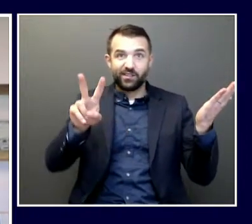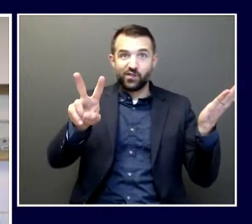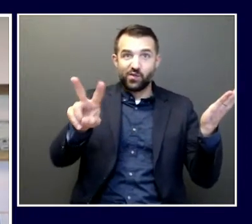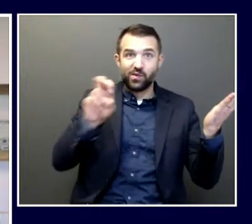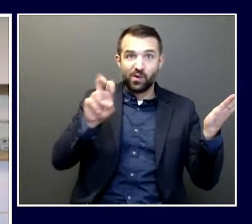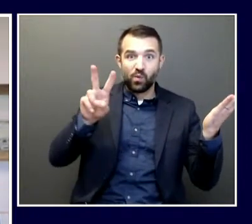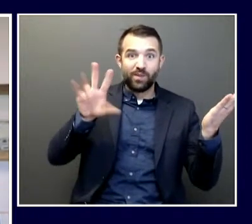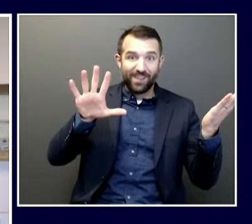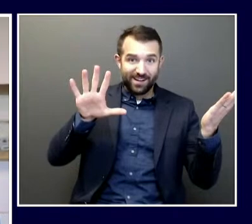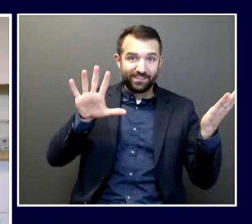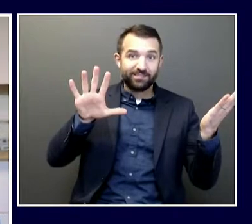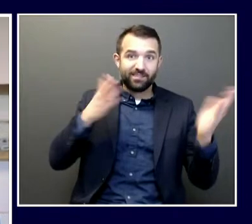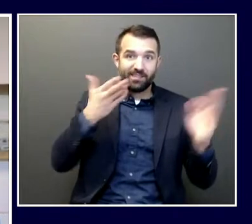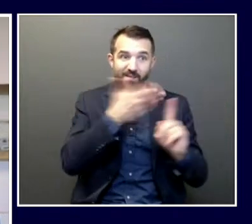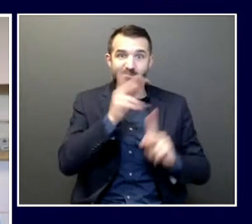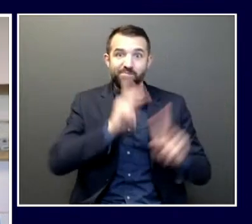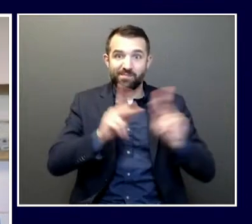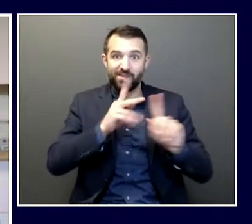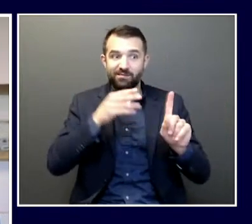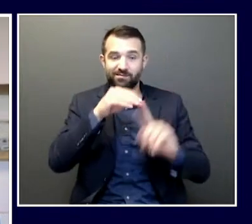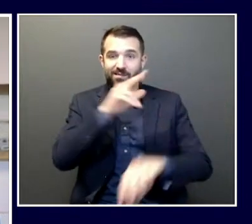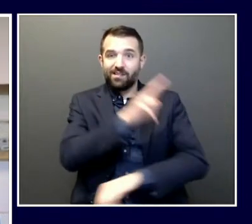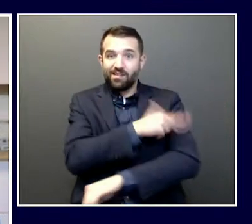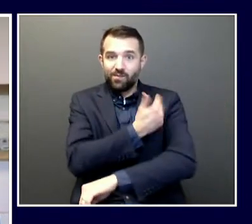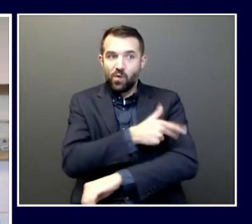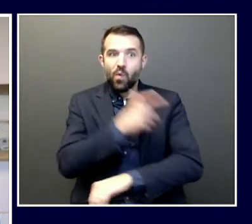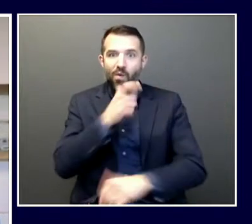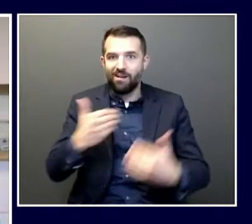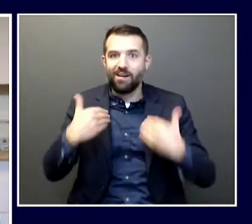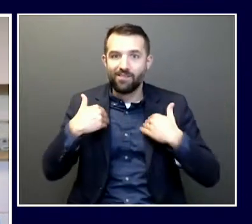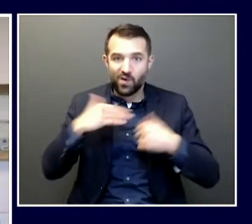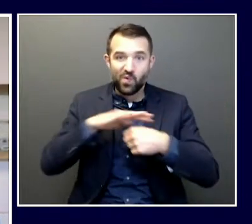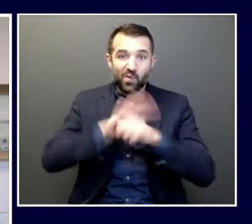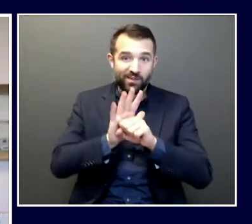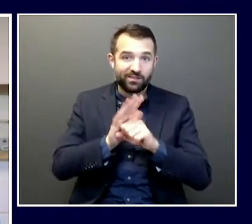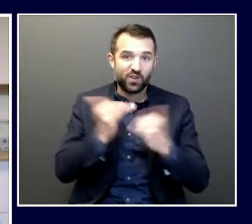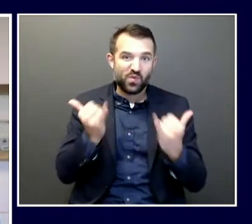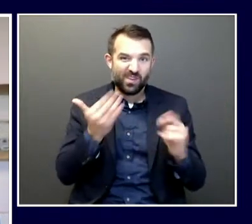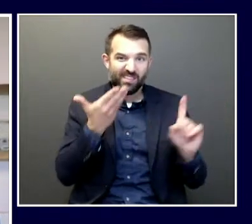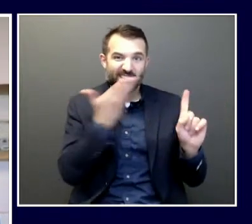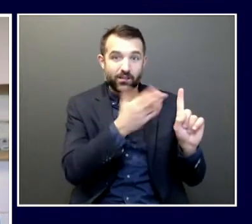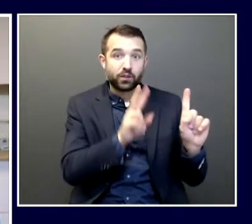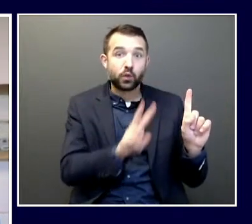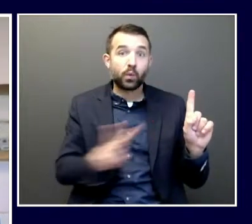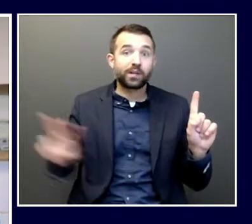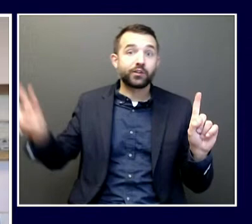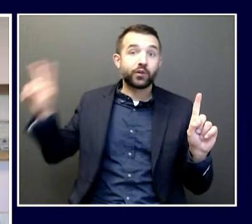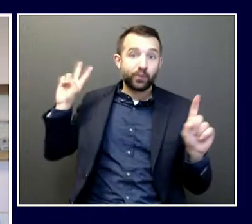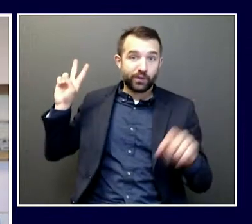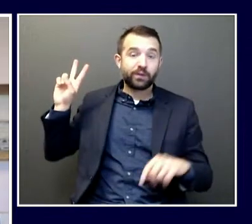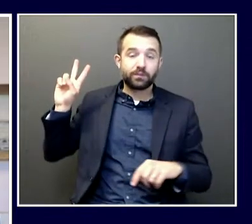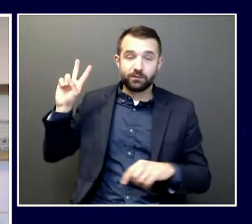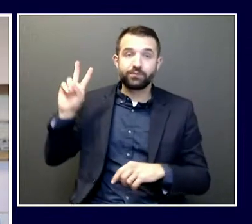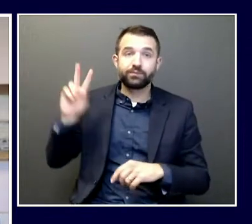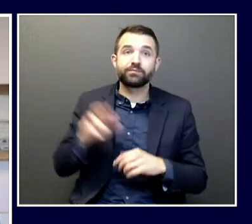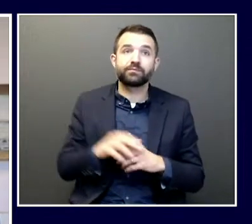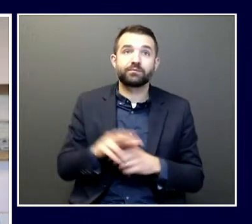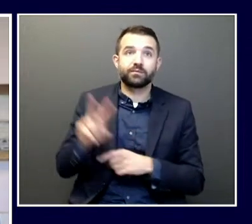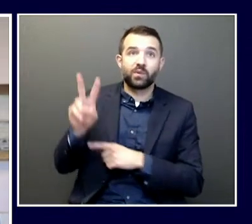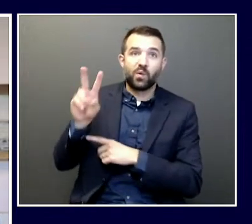are hospitalized with COVID-19 across the state. 2 weeks ago, that number stood at